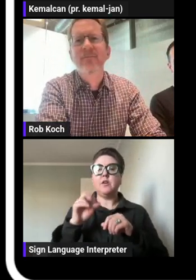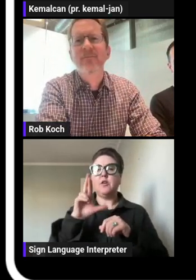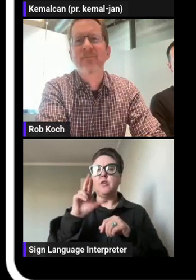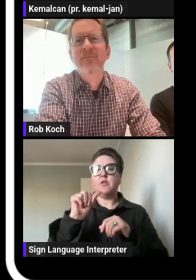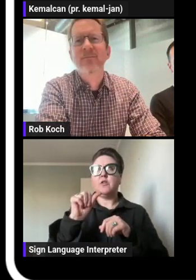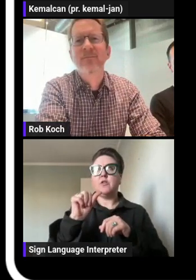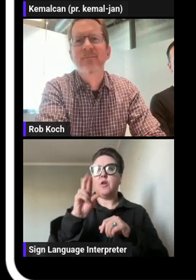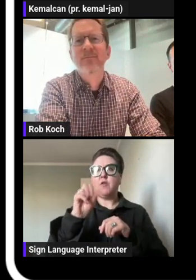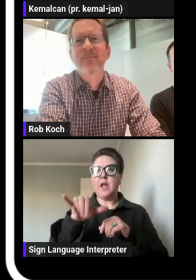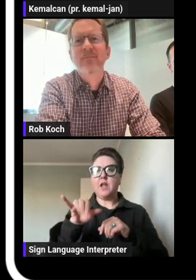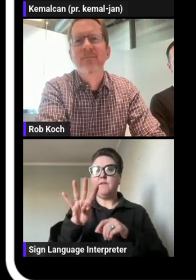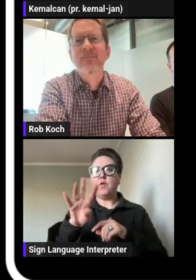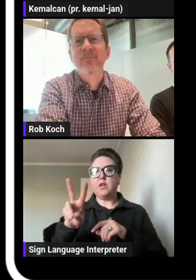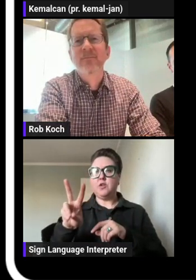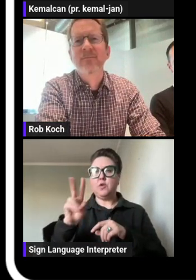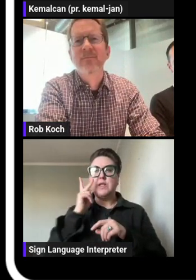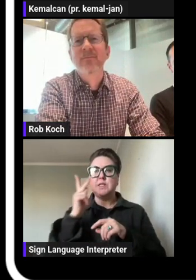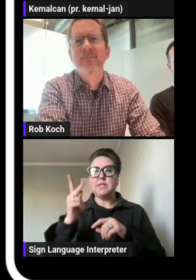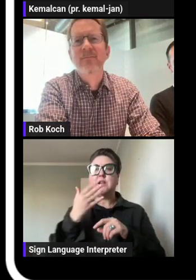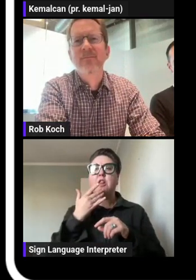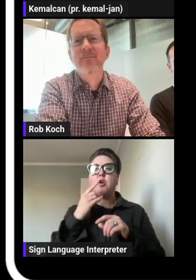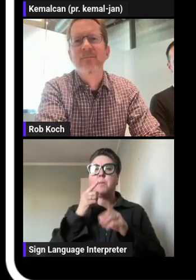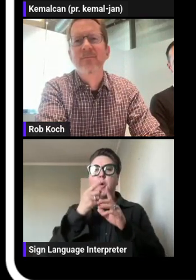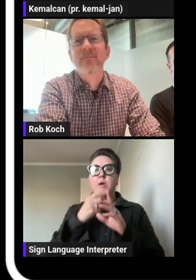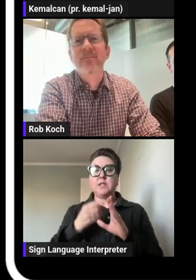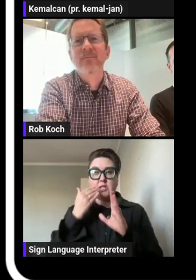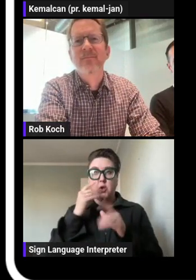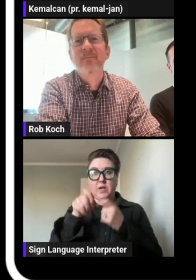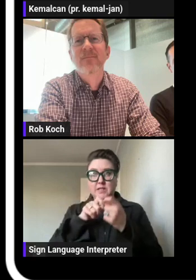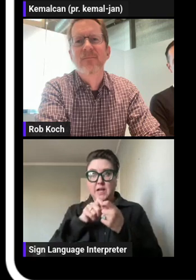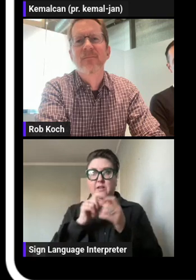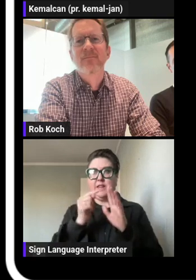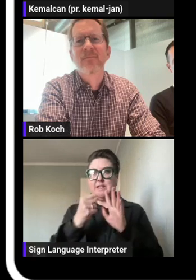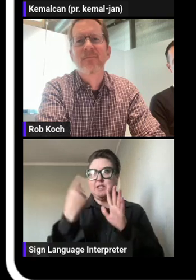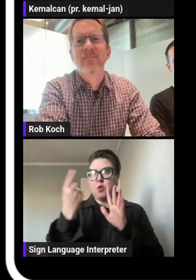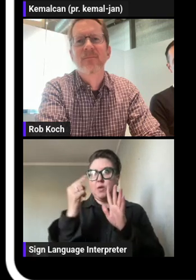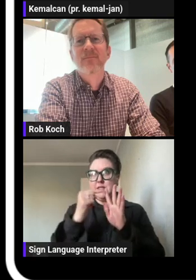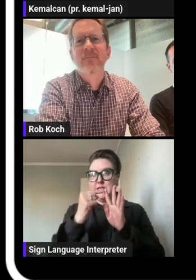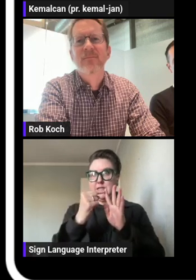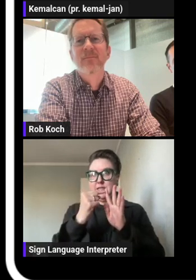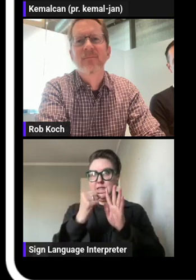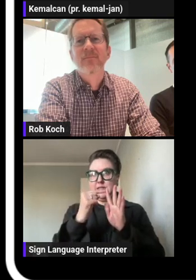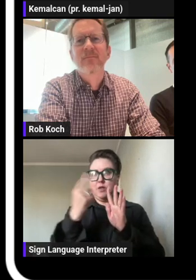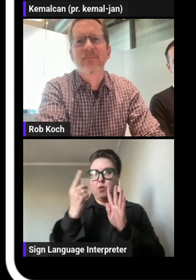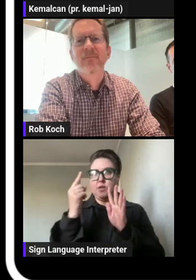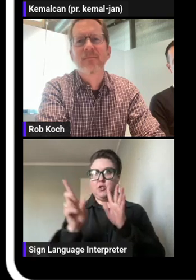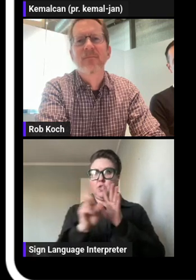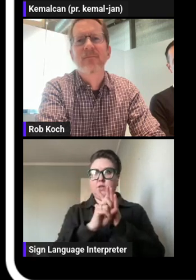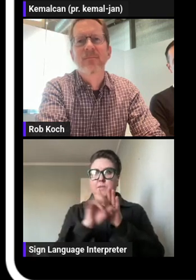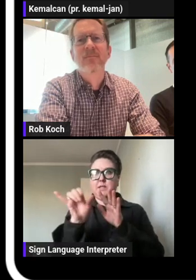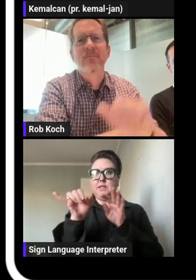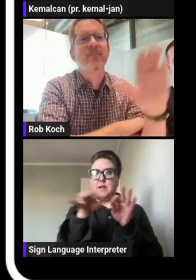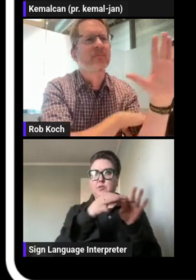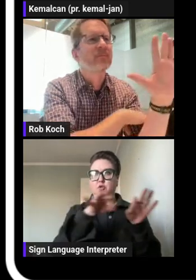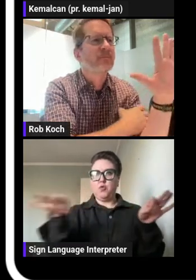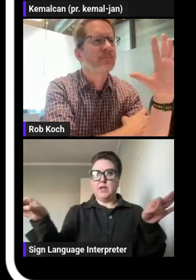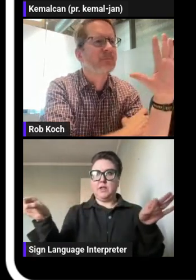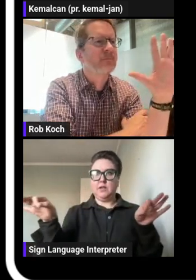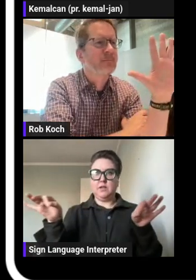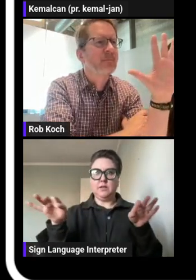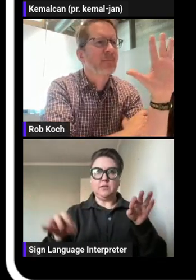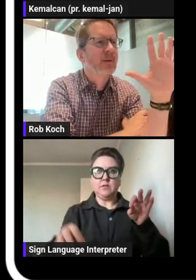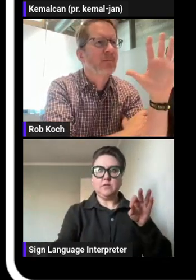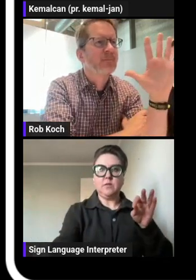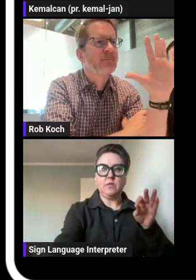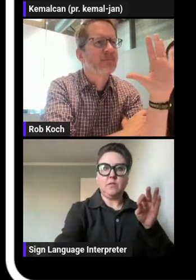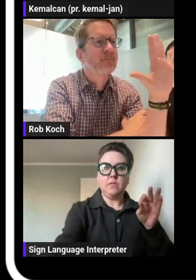I see those points are colored. Does it know exactly like this point is always this point, and it'll always appear in the same part of the array when it goes in, so that the model